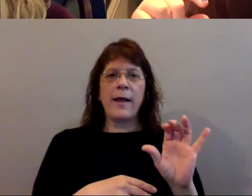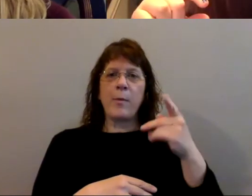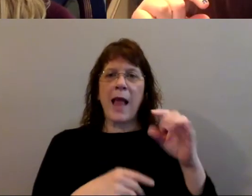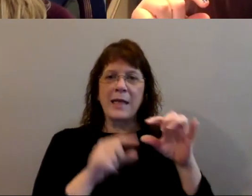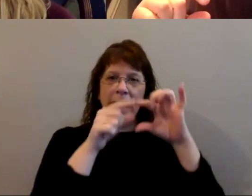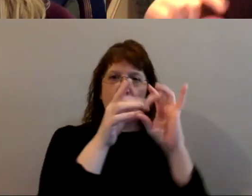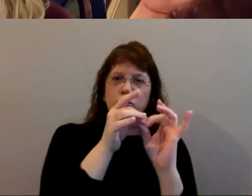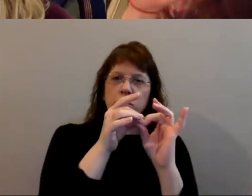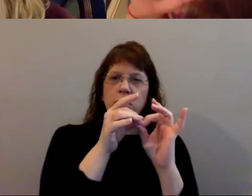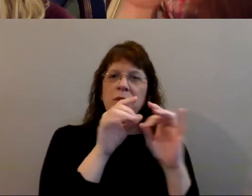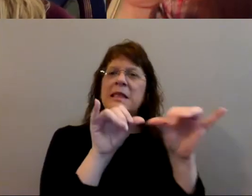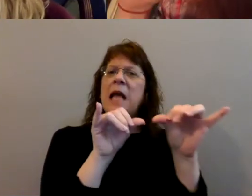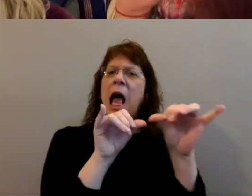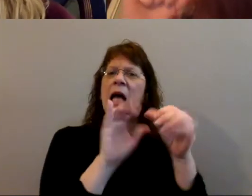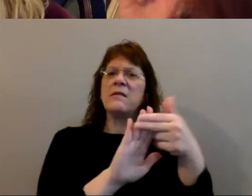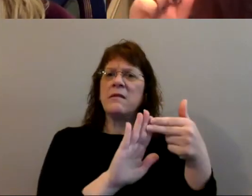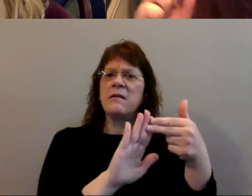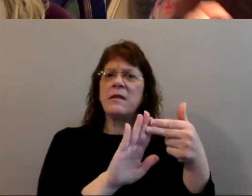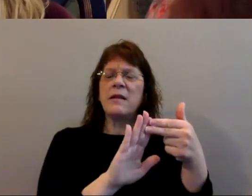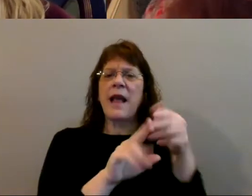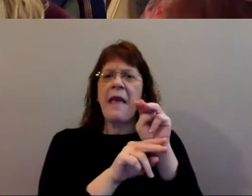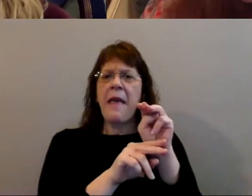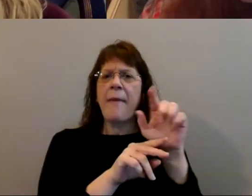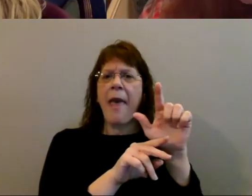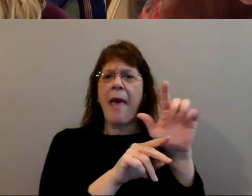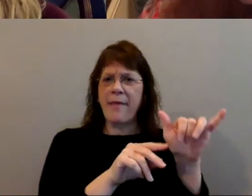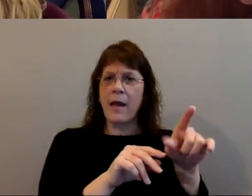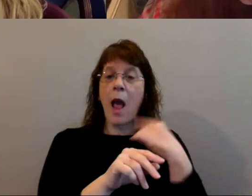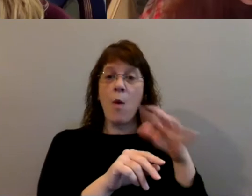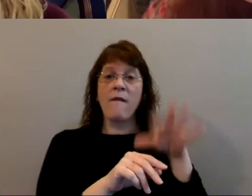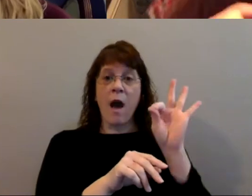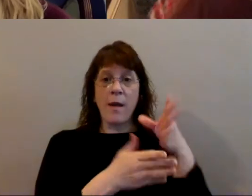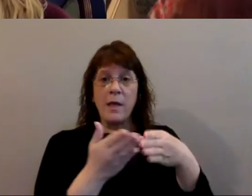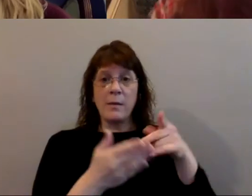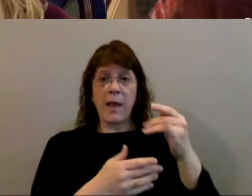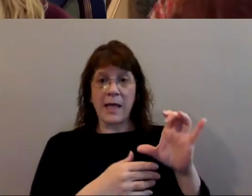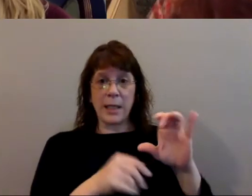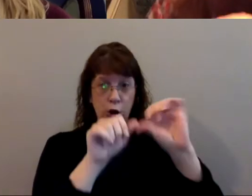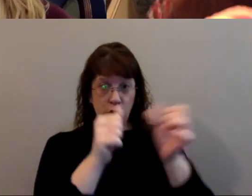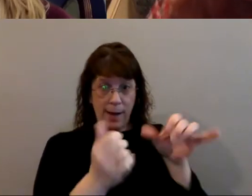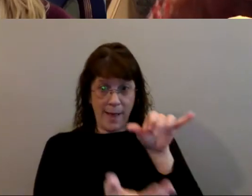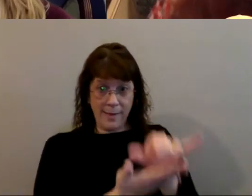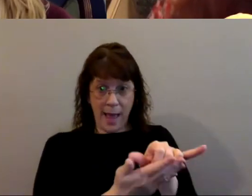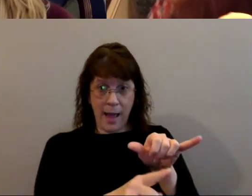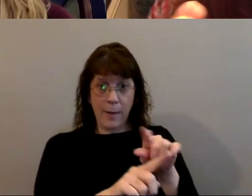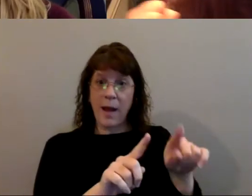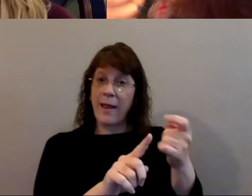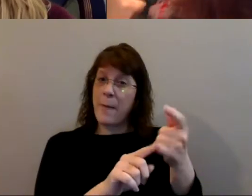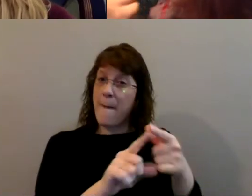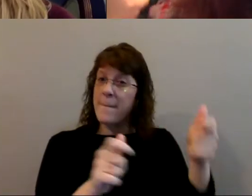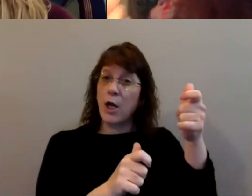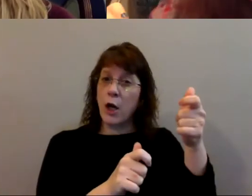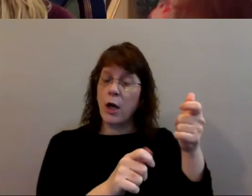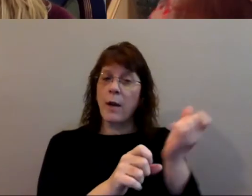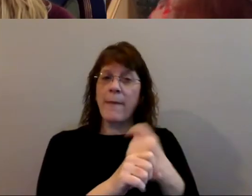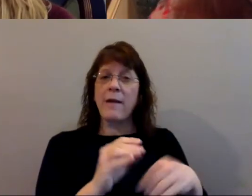is, like the medium, the ML. Okay, so I'll find bits of plastic that are shaped like that, but a little bit bigger and made of like